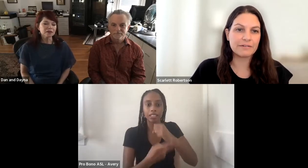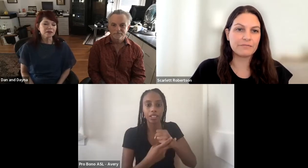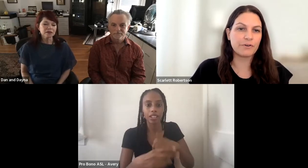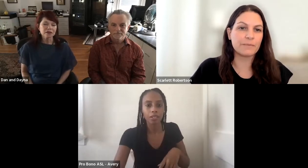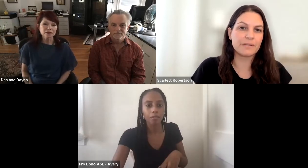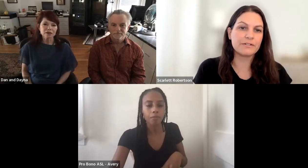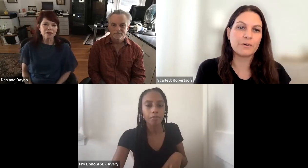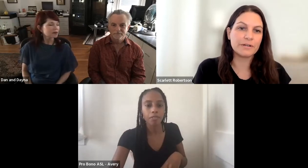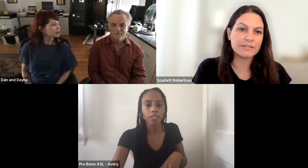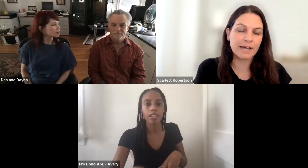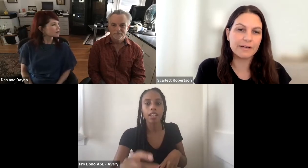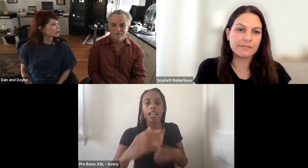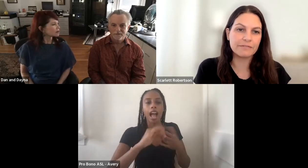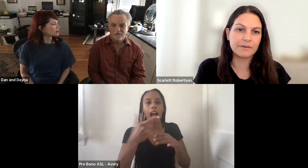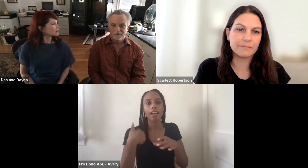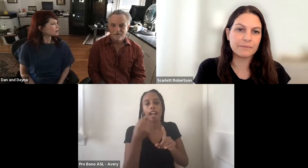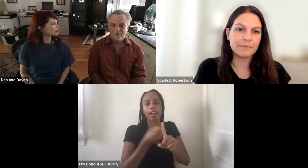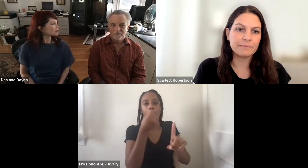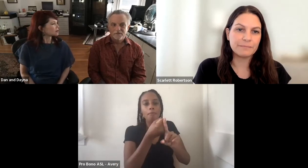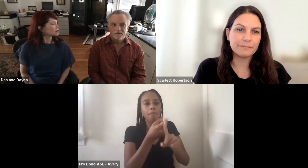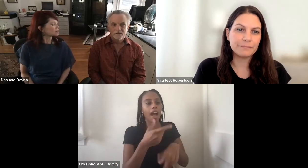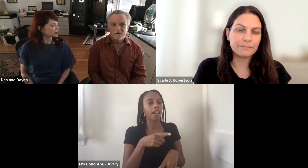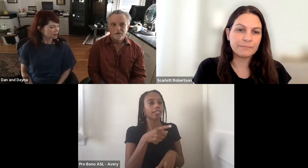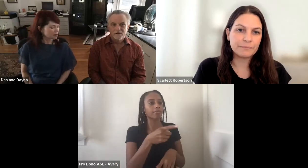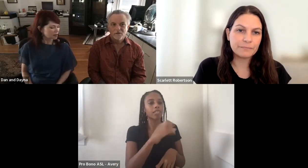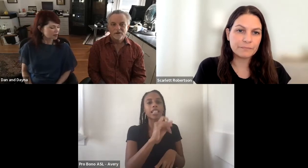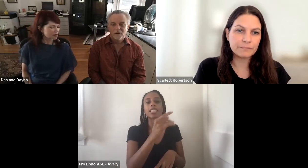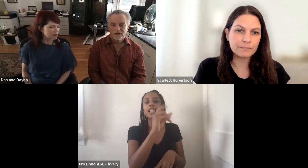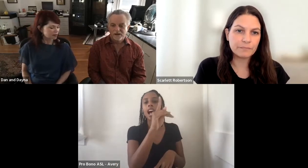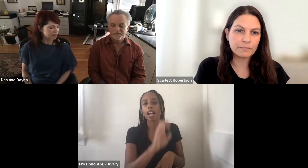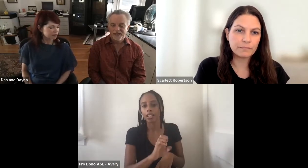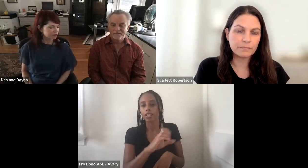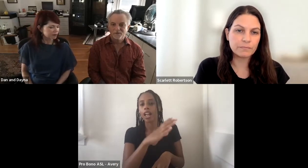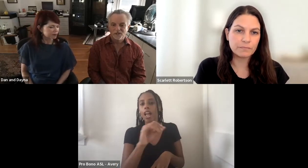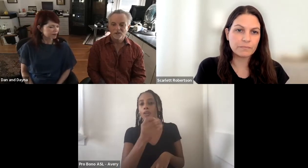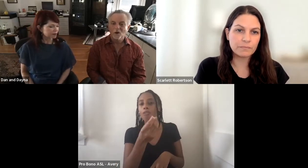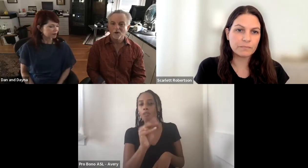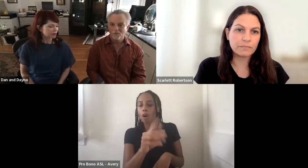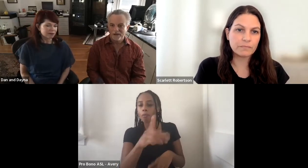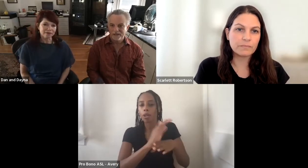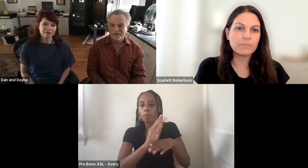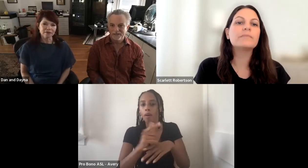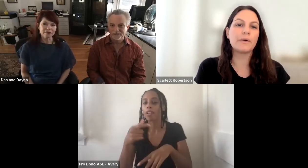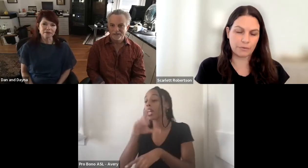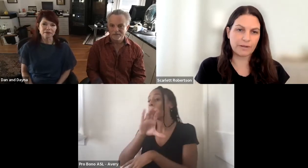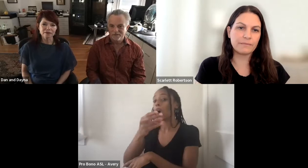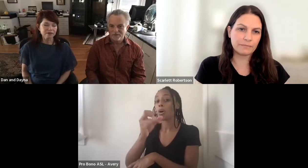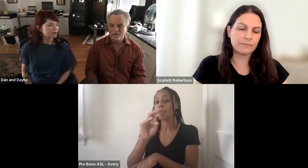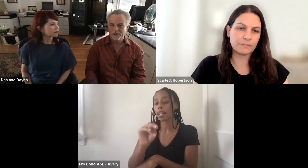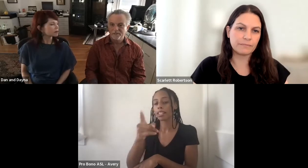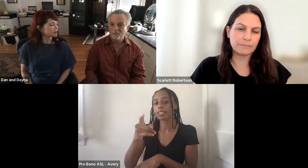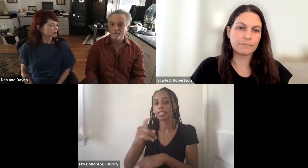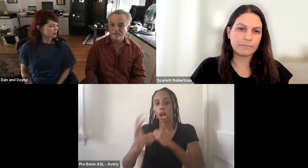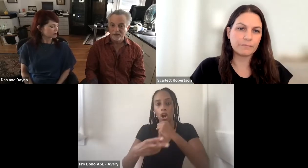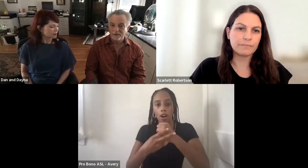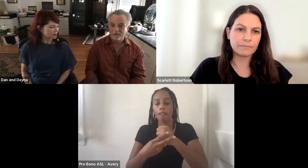that inform the tone and style of the film? The Cohen archives came to us along the way, and in dribs and